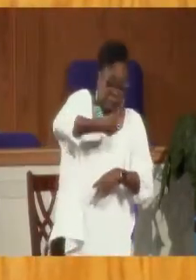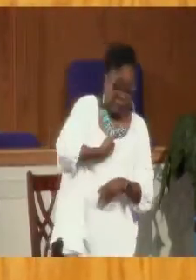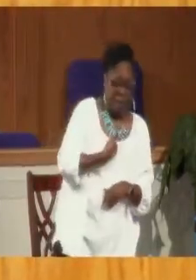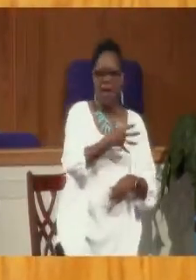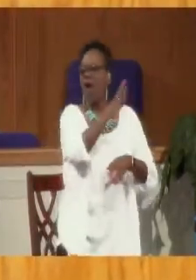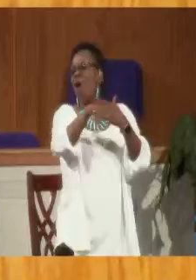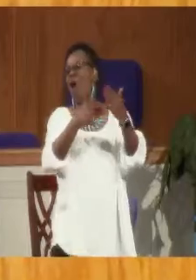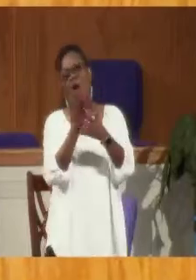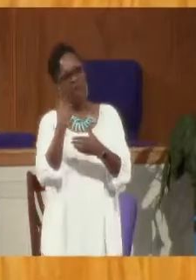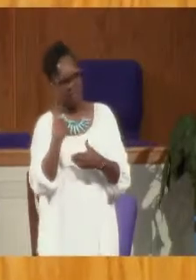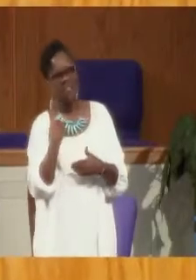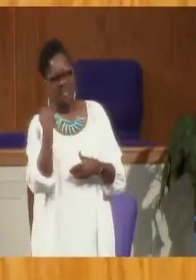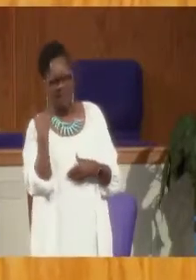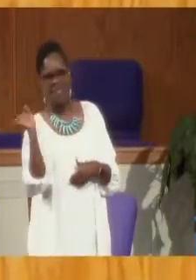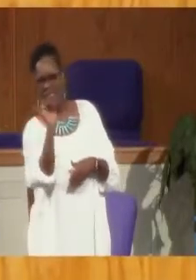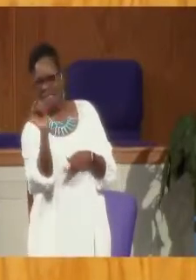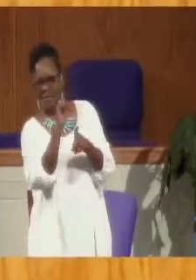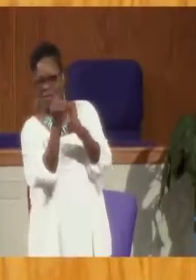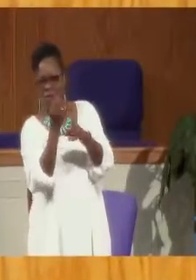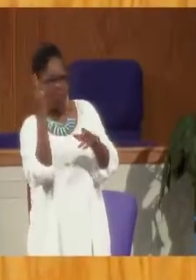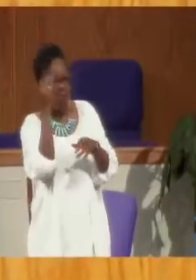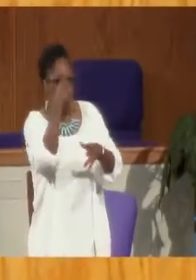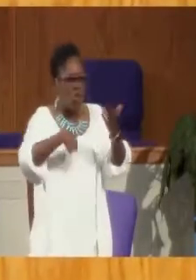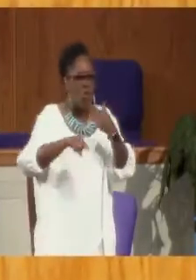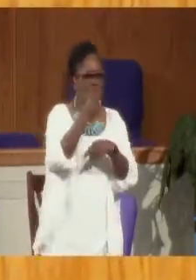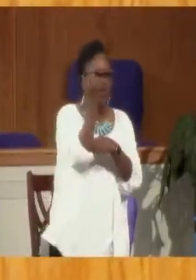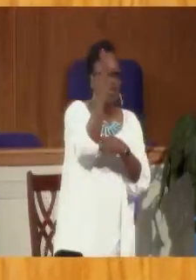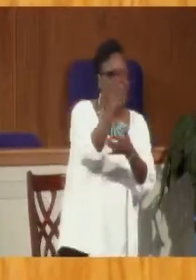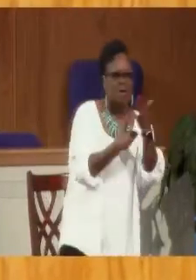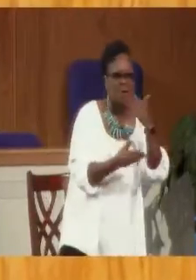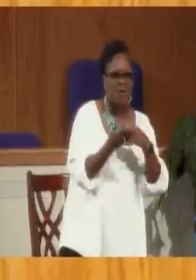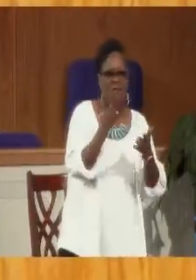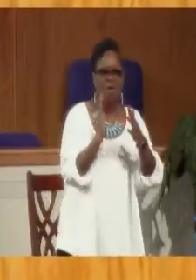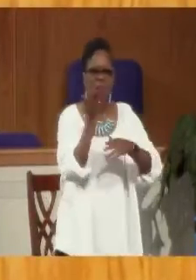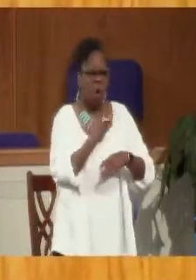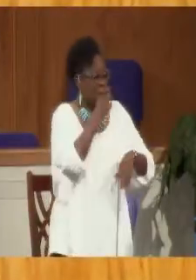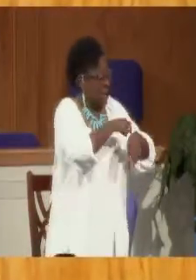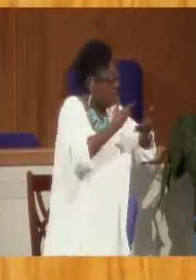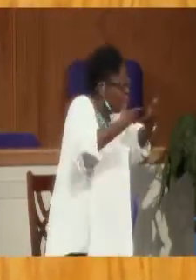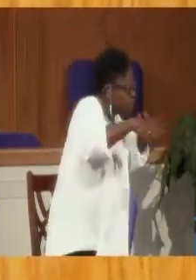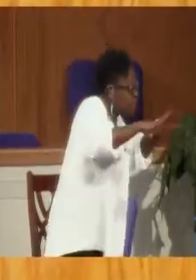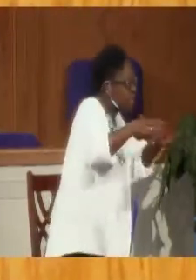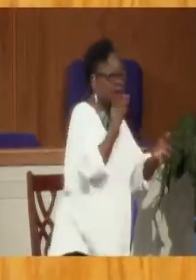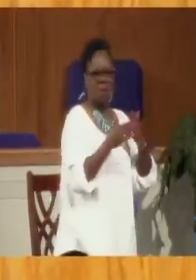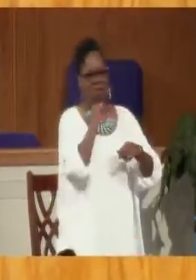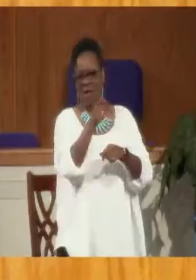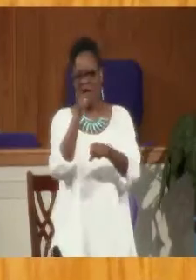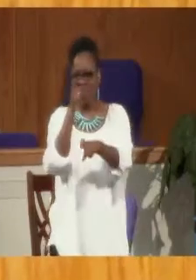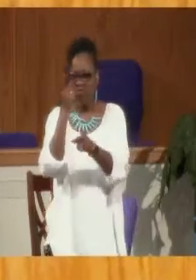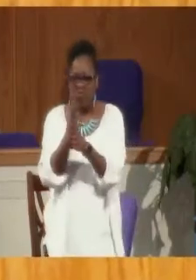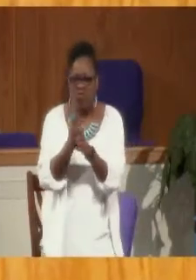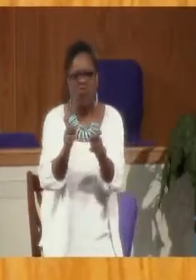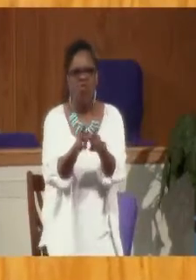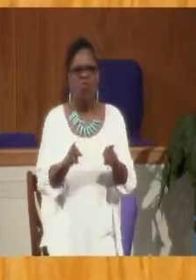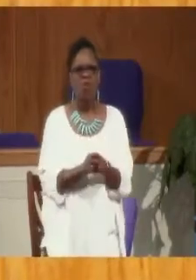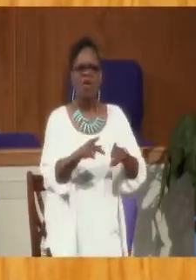in a dead situation, because we understand something. Maybe it was our time was up. Maybe it wasn't the right place for us, but let me